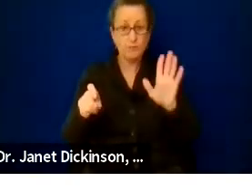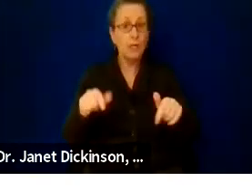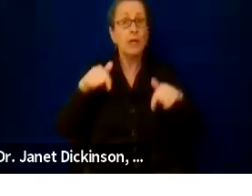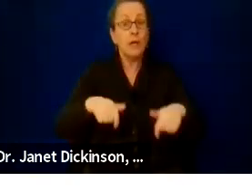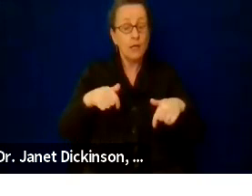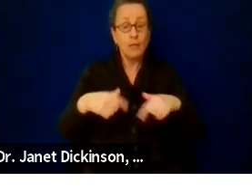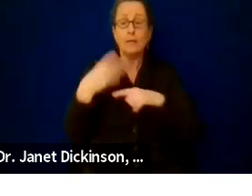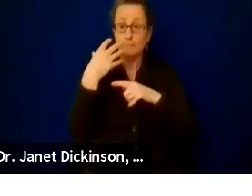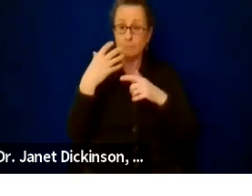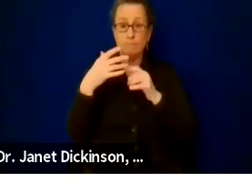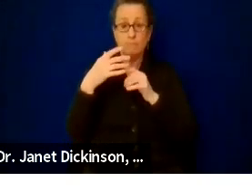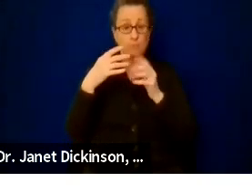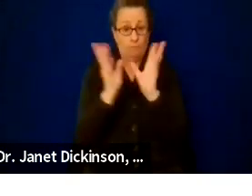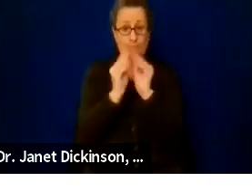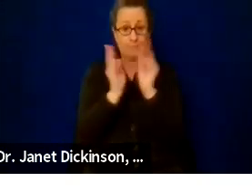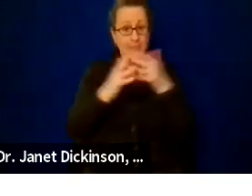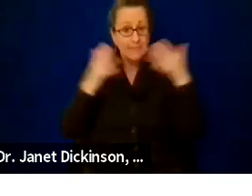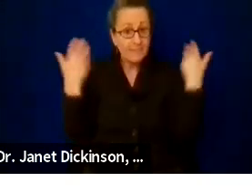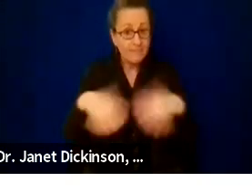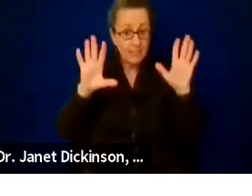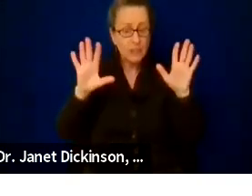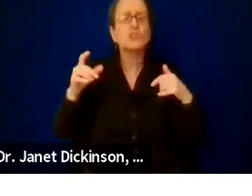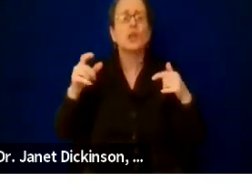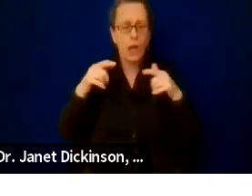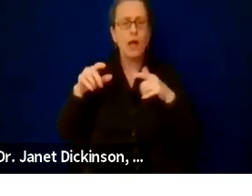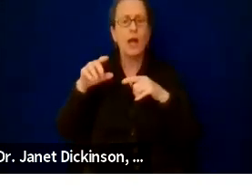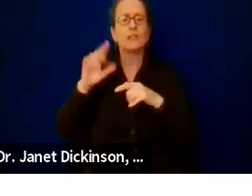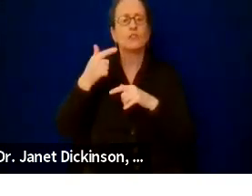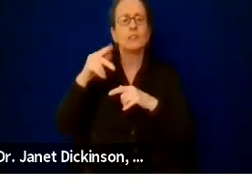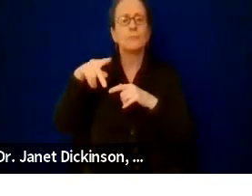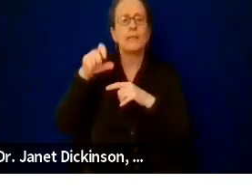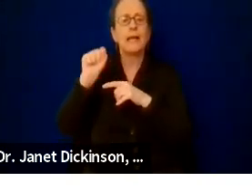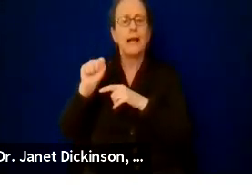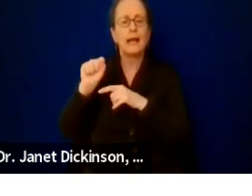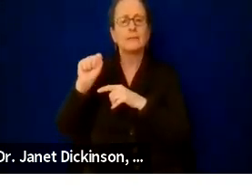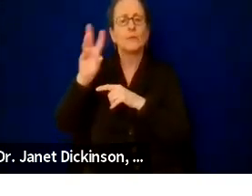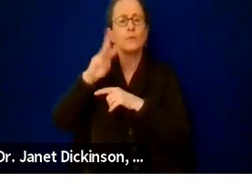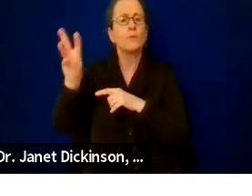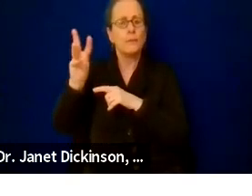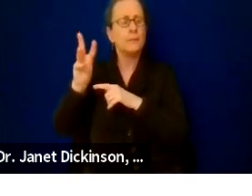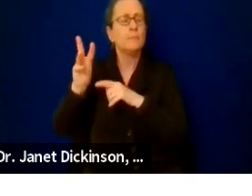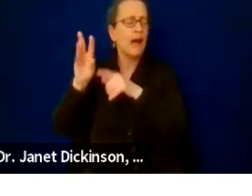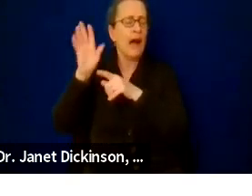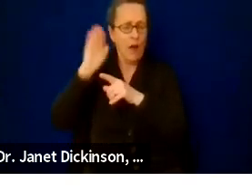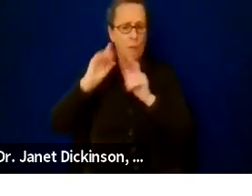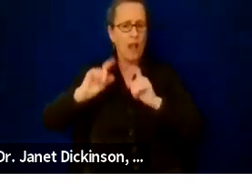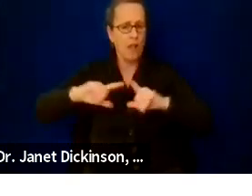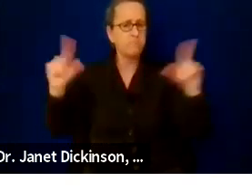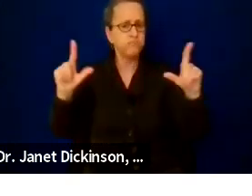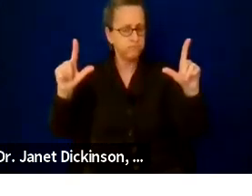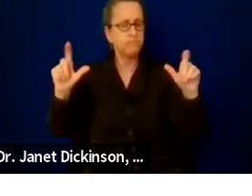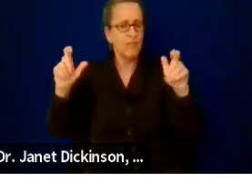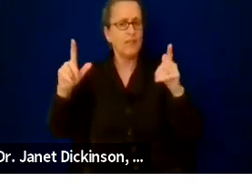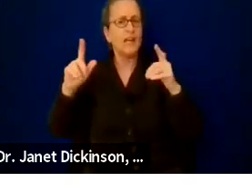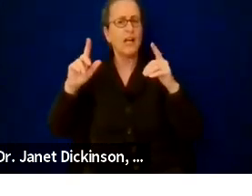days a list of these same frequently asked questions from tonight's forum and also the forum scheduled for tomorrow afternoon.